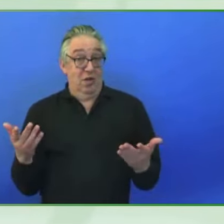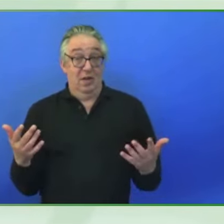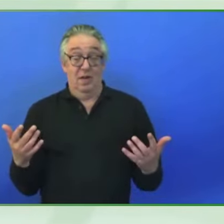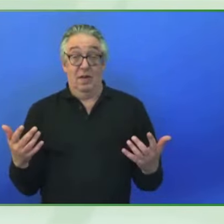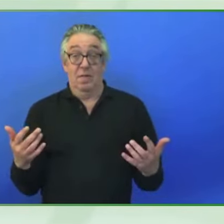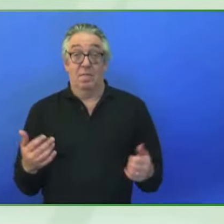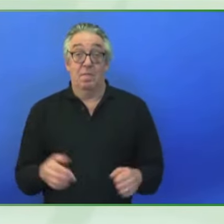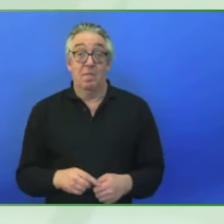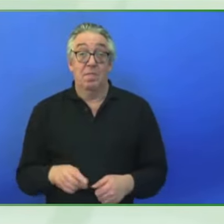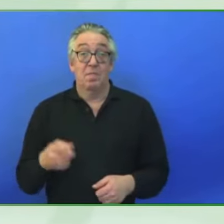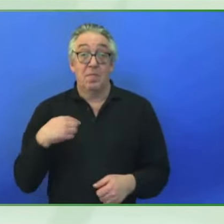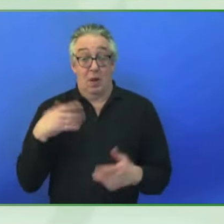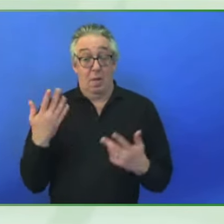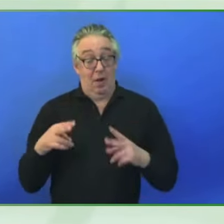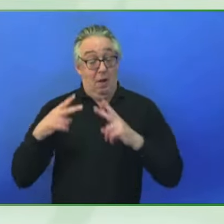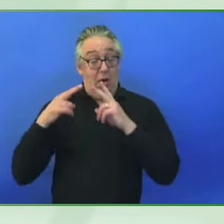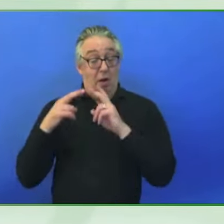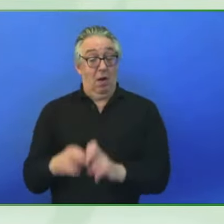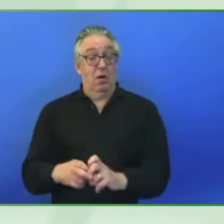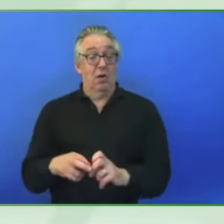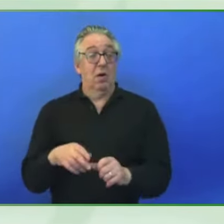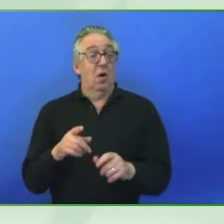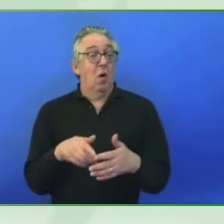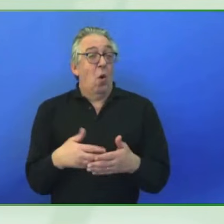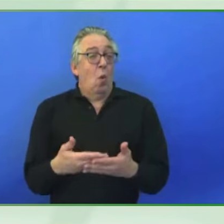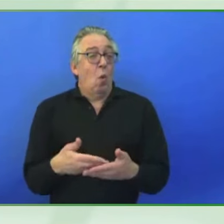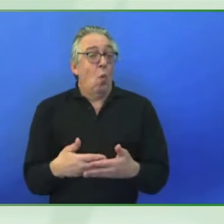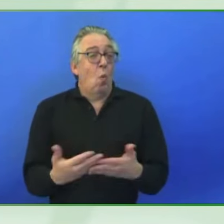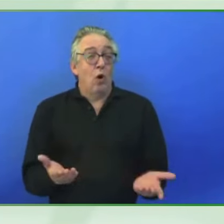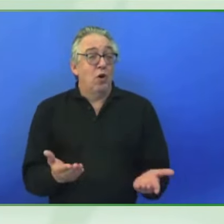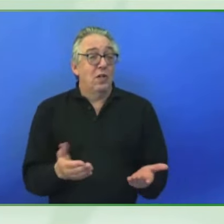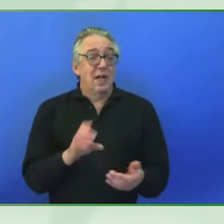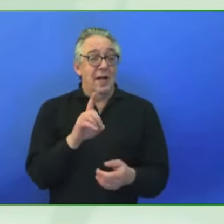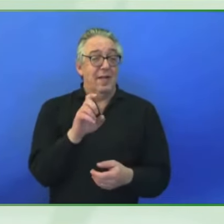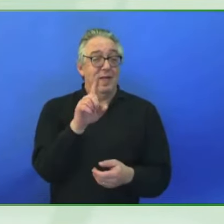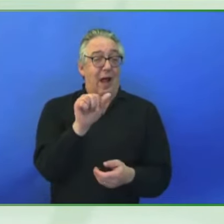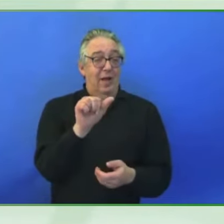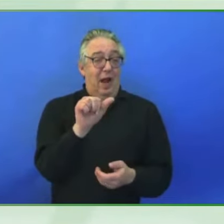data landscape for that problem. Next slide, please.